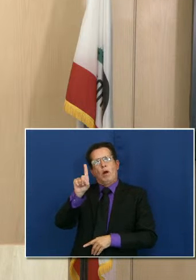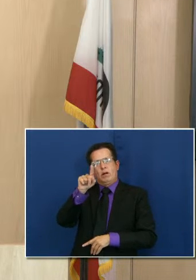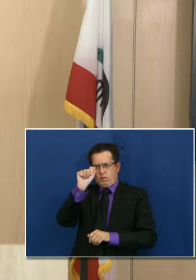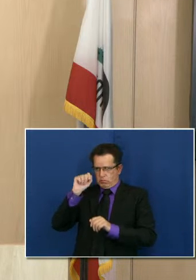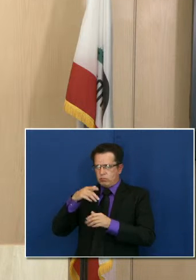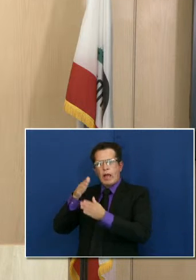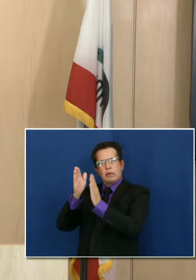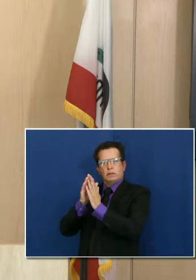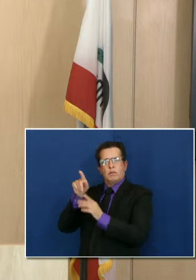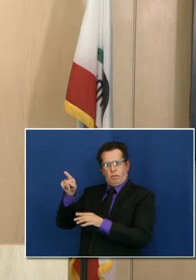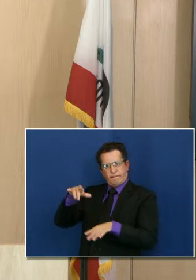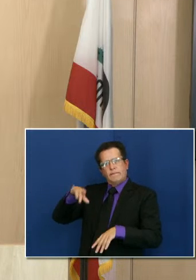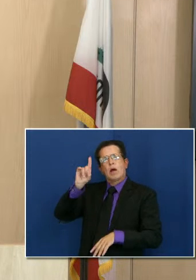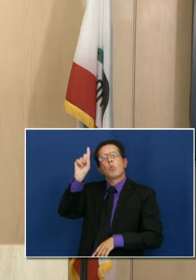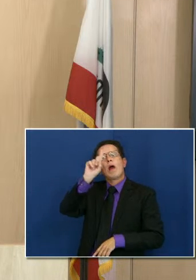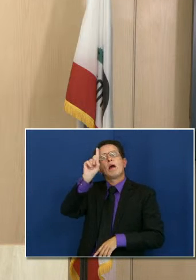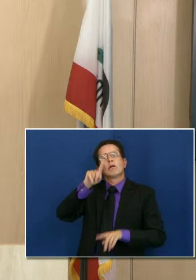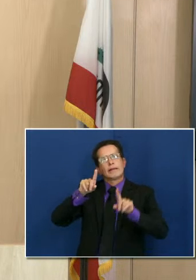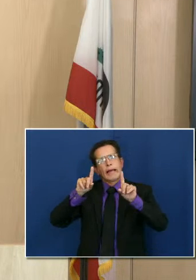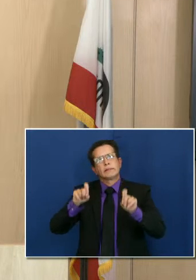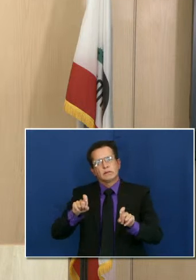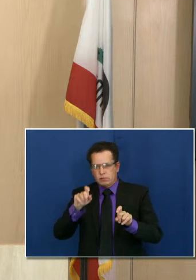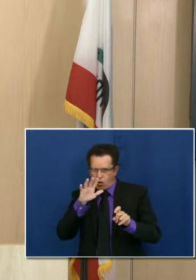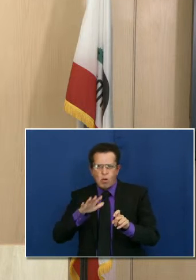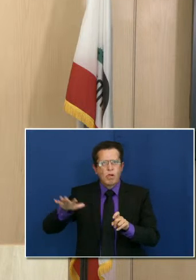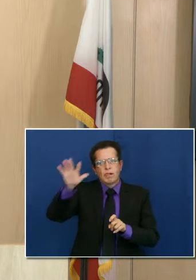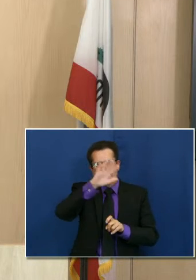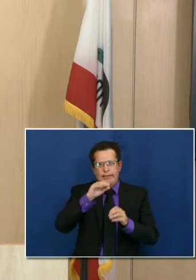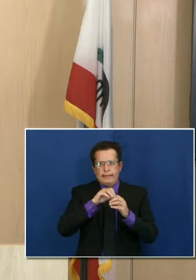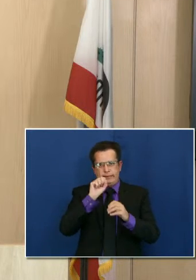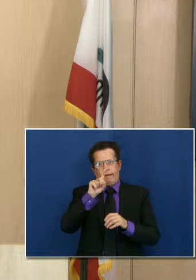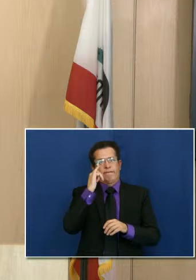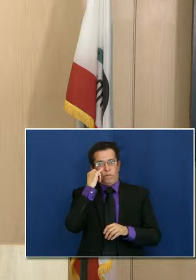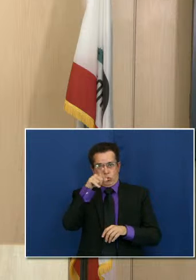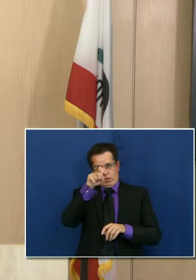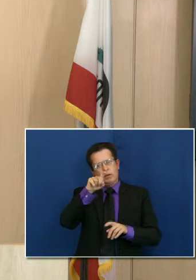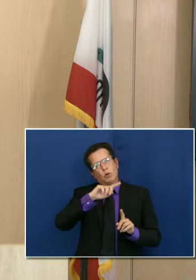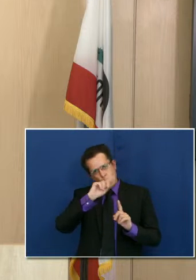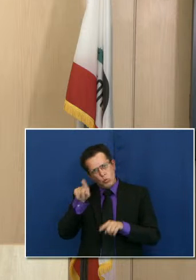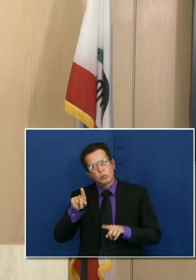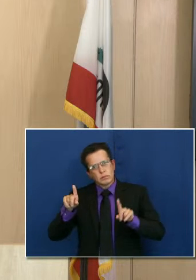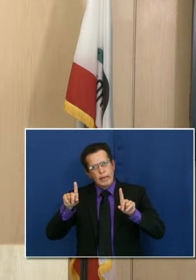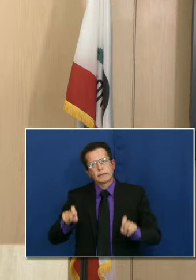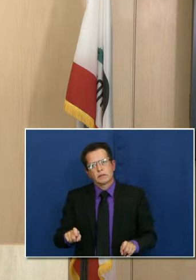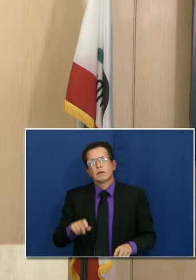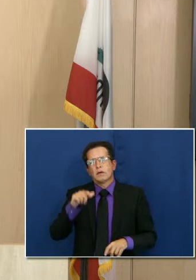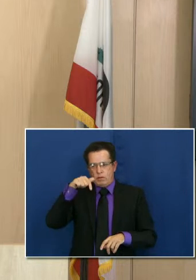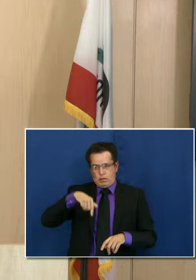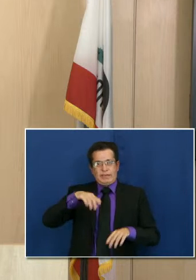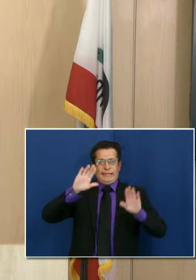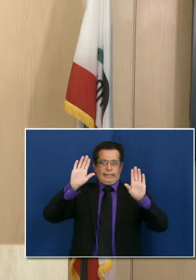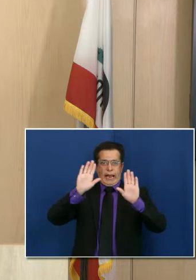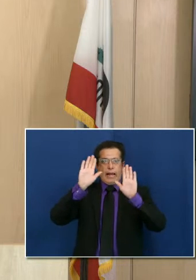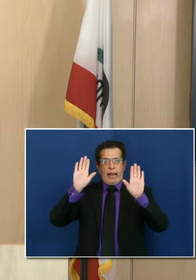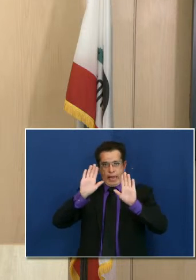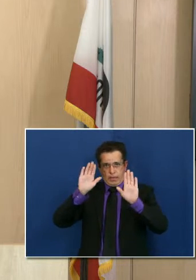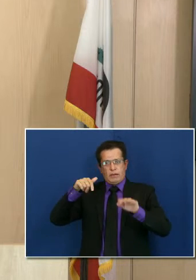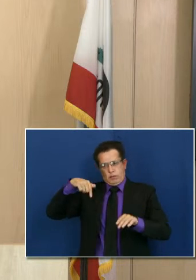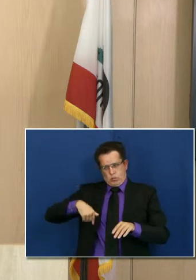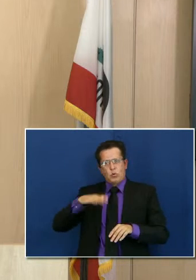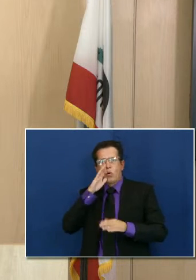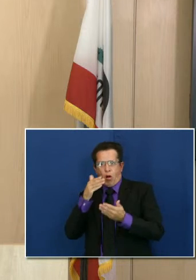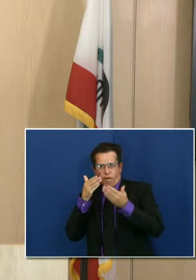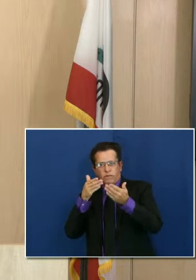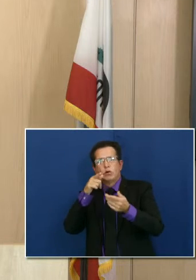find out the availability of testing locations throughout San Diego County. And on Sunday, the county will also begin